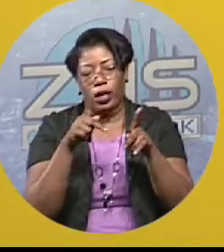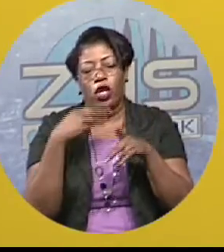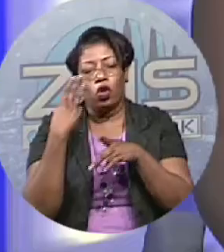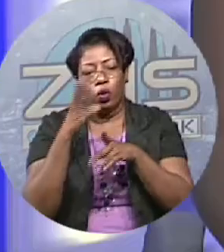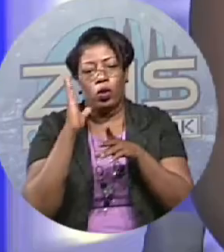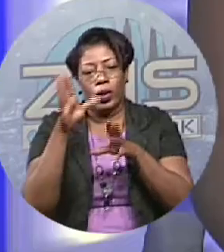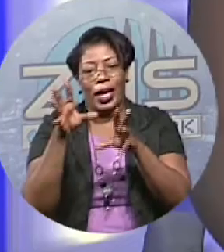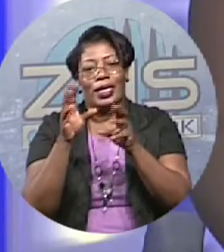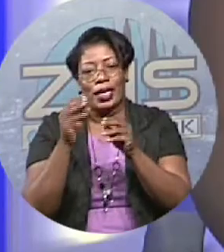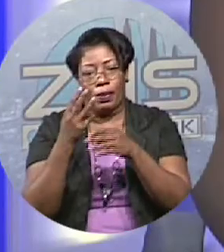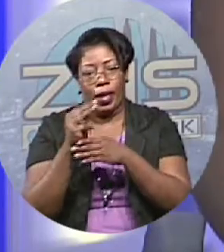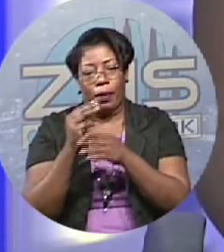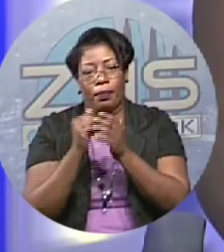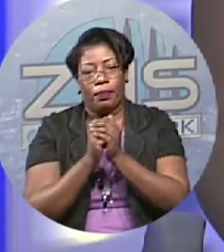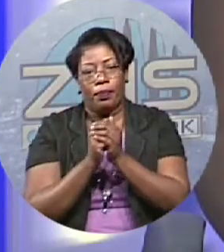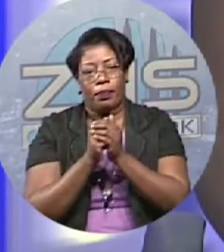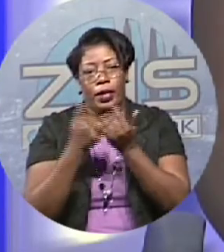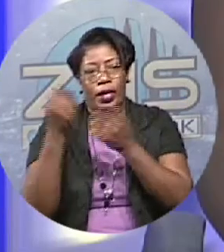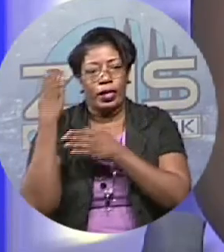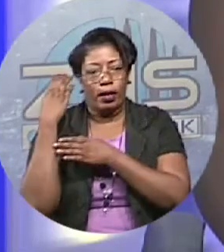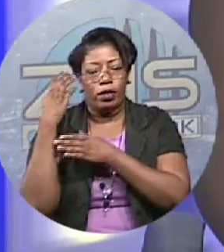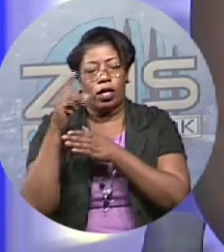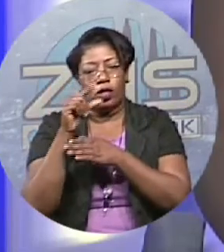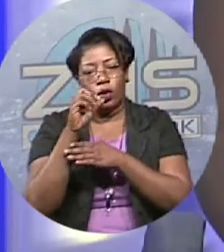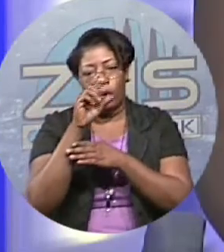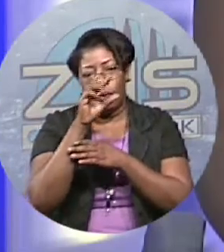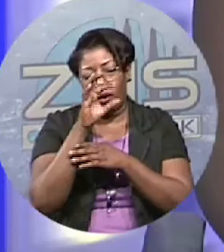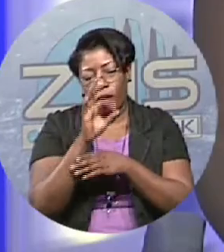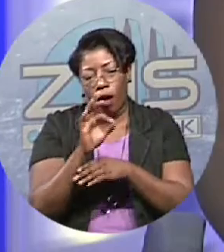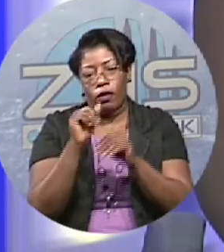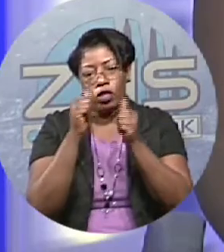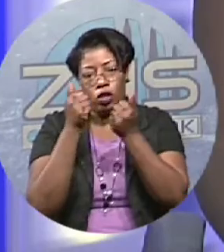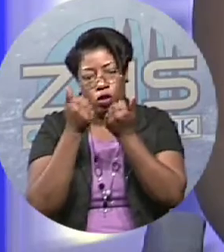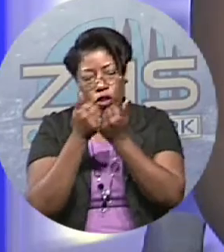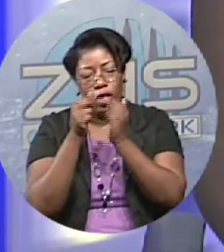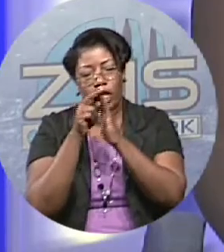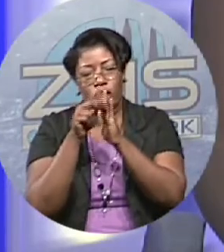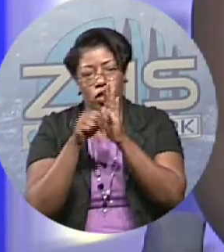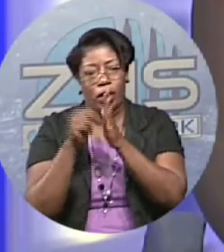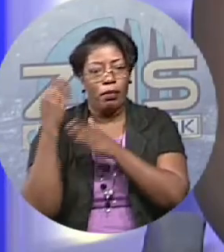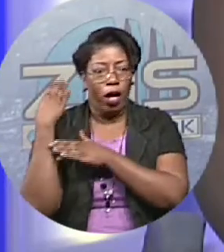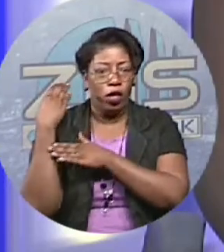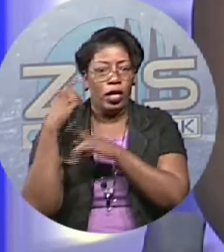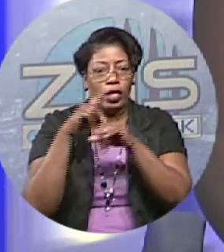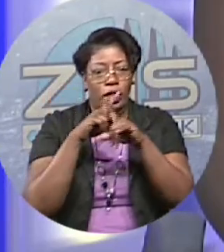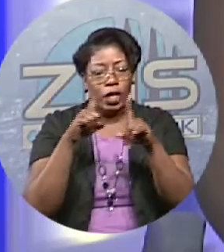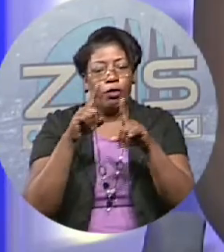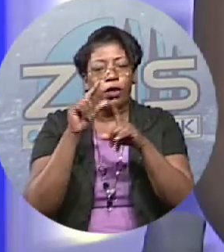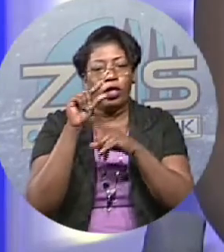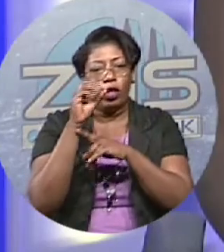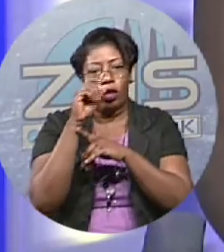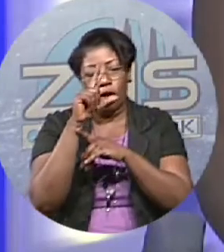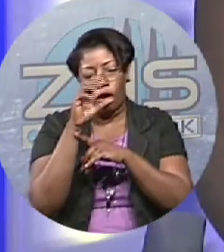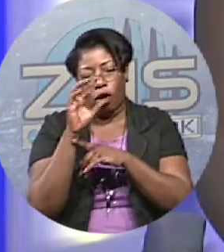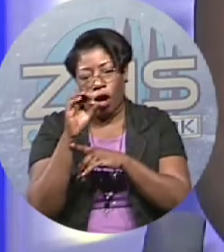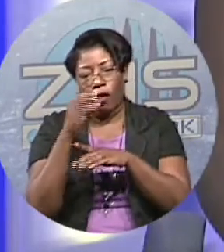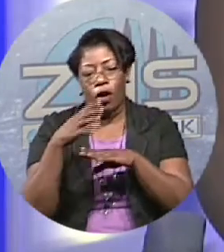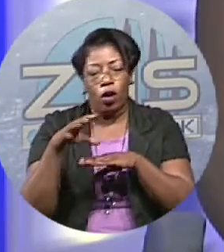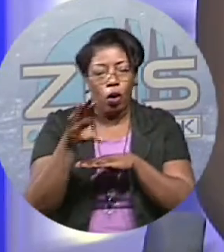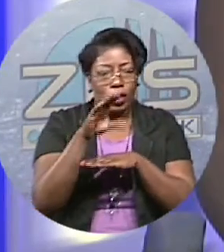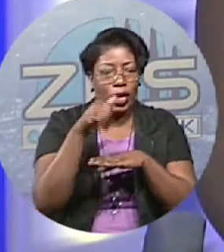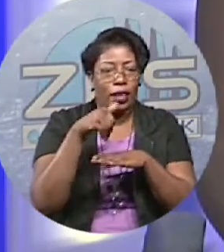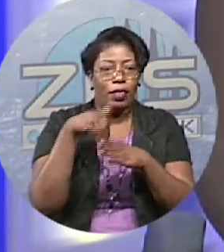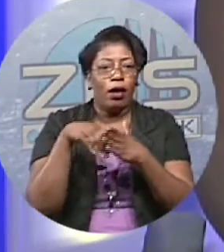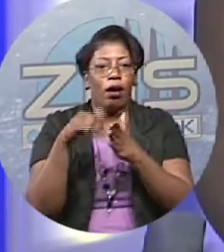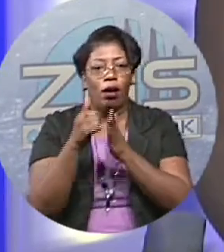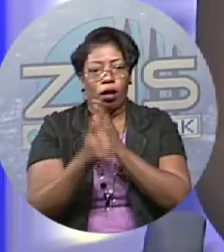them. The executives in the Bahamas Golf Federation are working closely with the managers at the various golf courses in the country, trying to provide